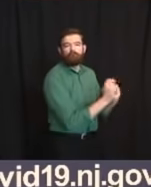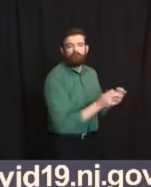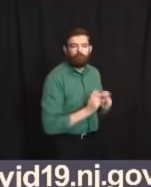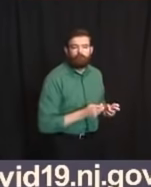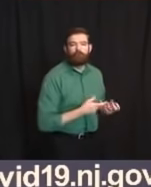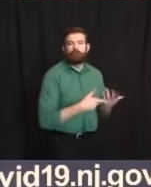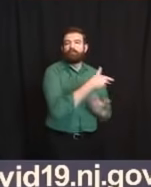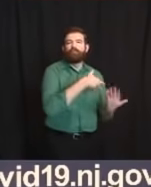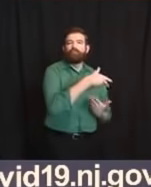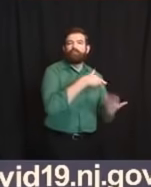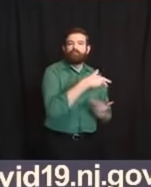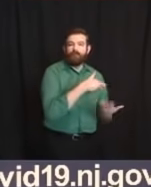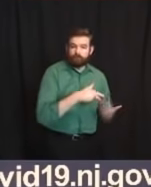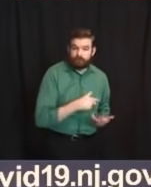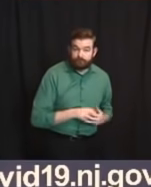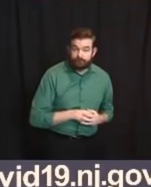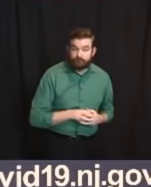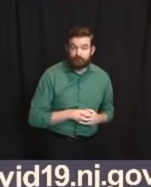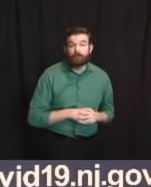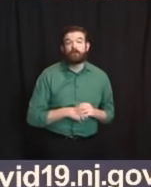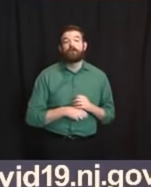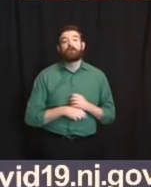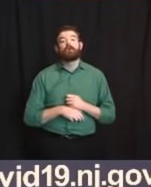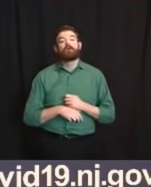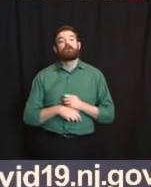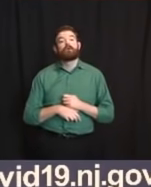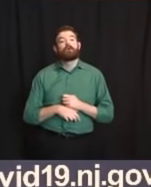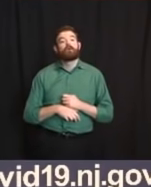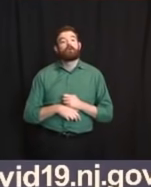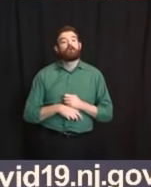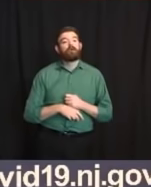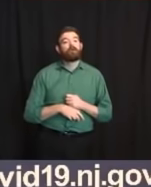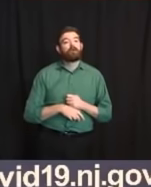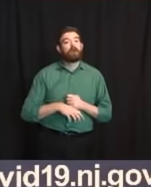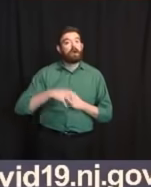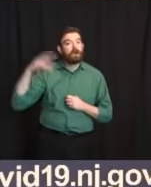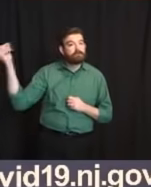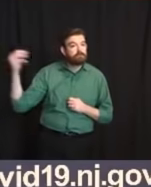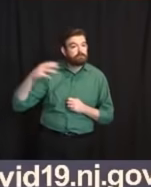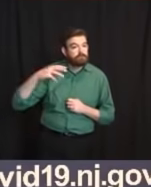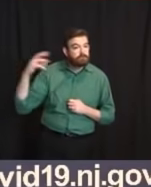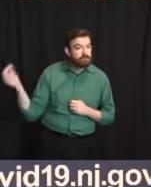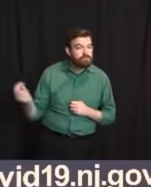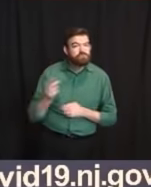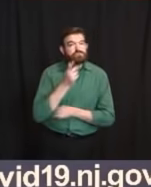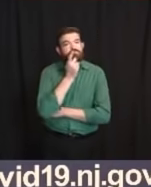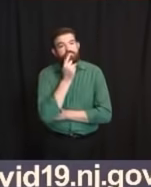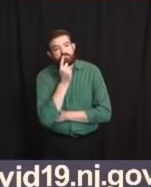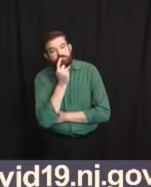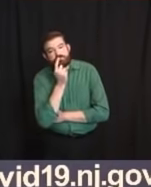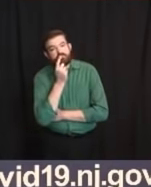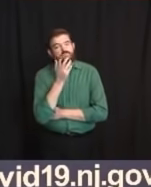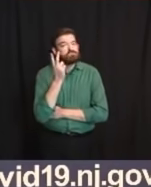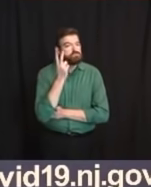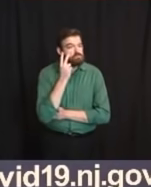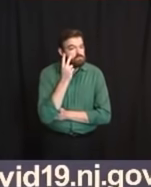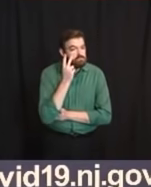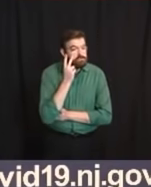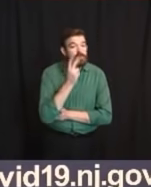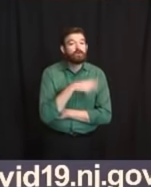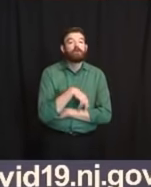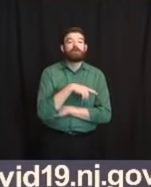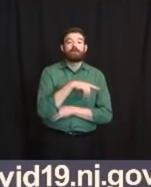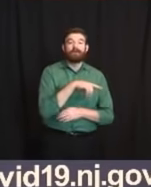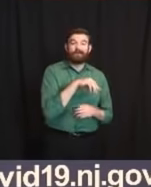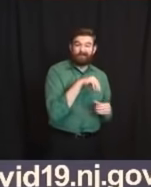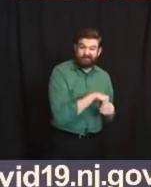stuff that's outdoors, we have more degrees of freedom. And then as you get to the indoor stuff and you're moving around, you've got more degrees of freedom, particularly if you